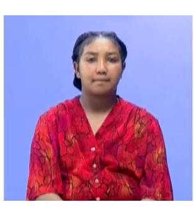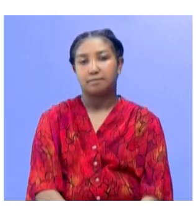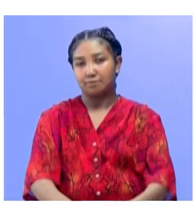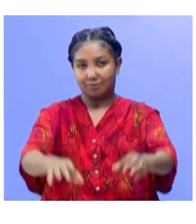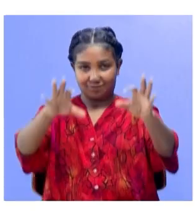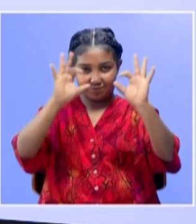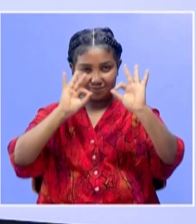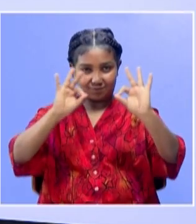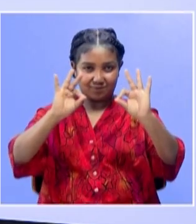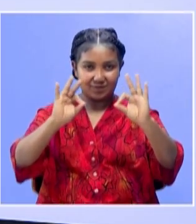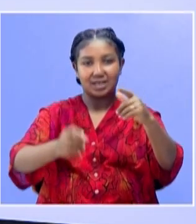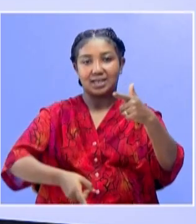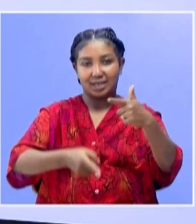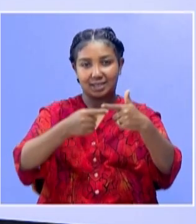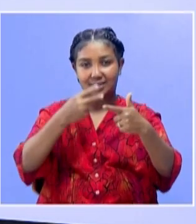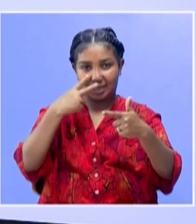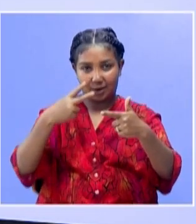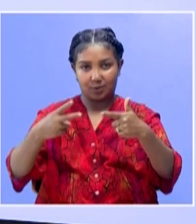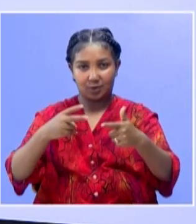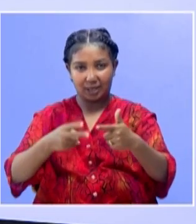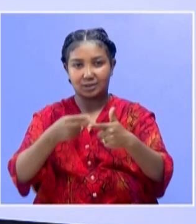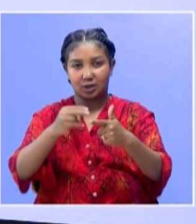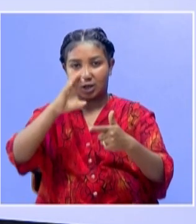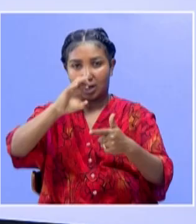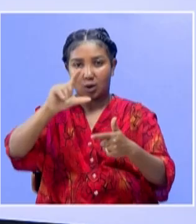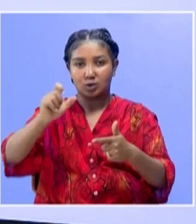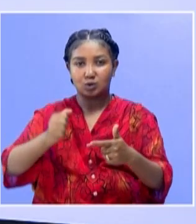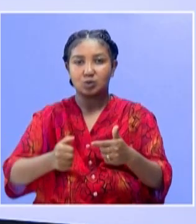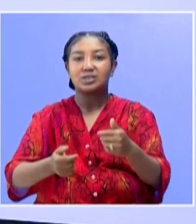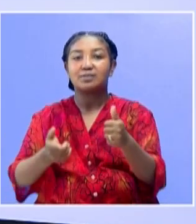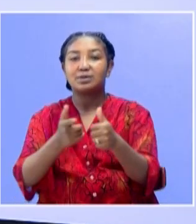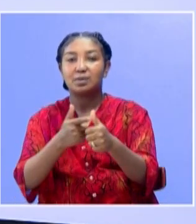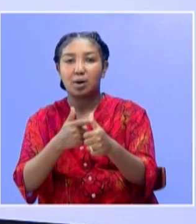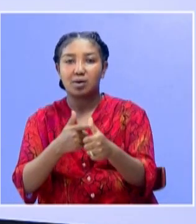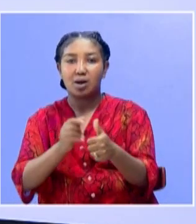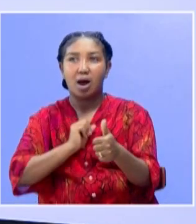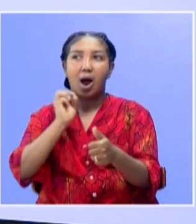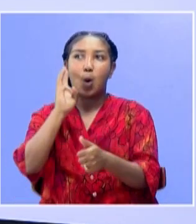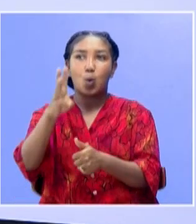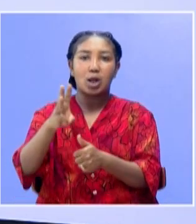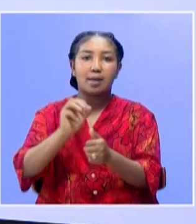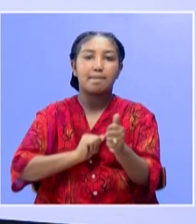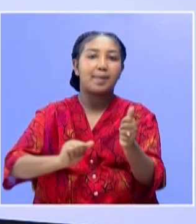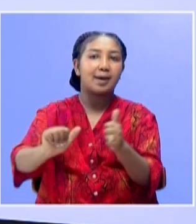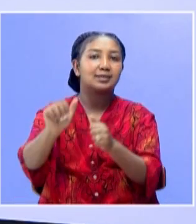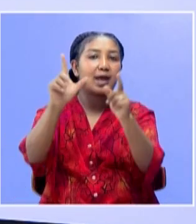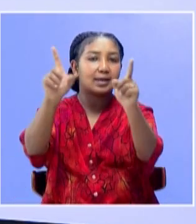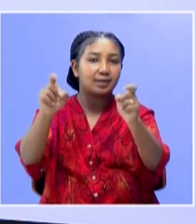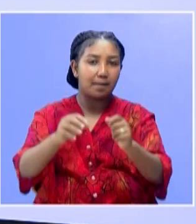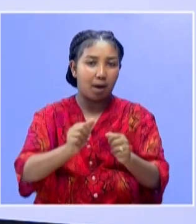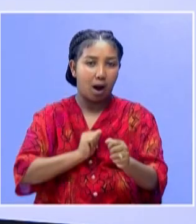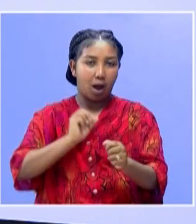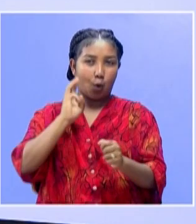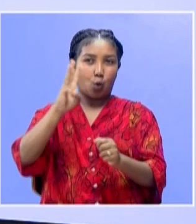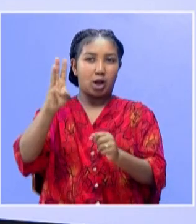Wonderful. Let's go to the next clause. Let's see. On the first one, I will pass the exam.